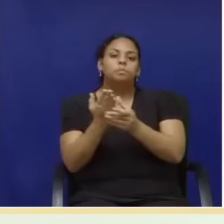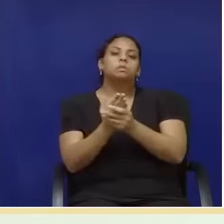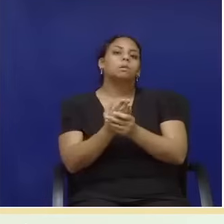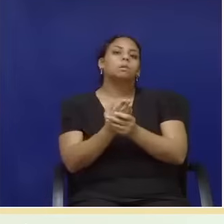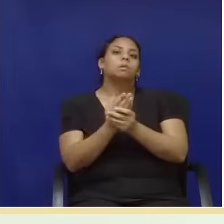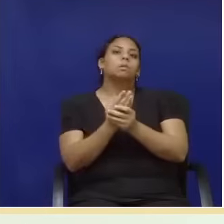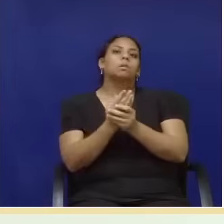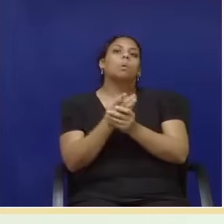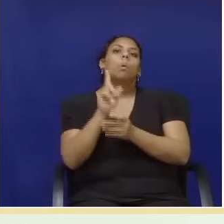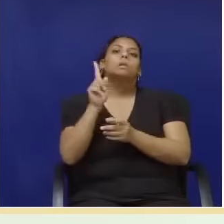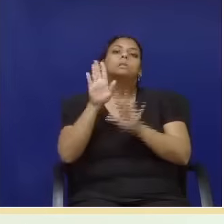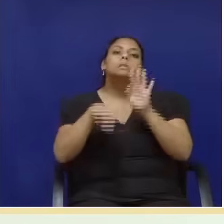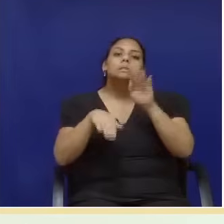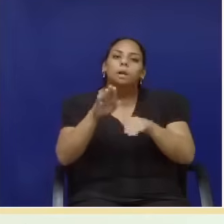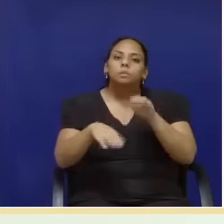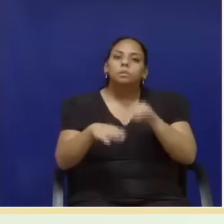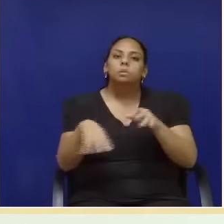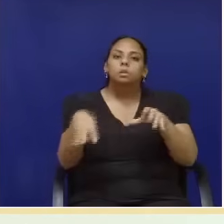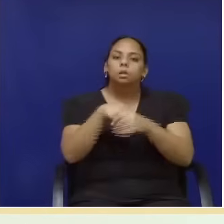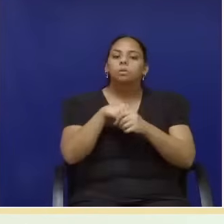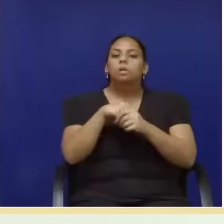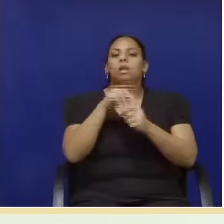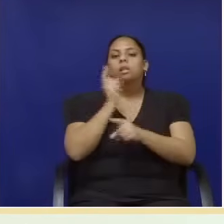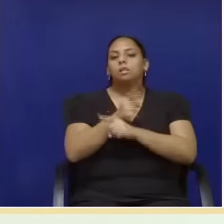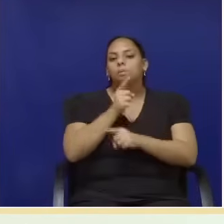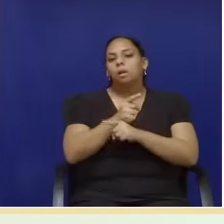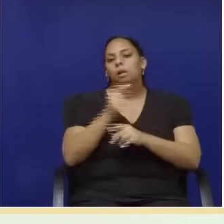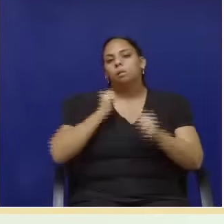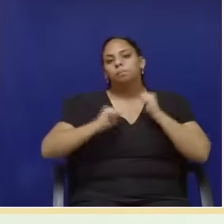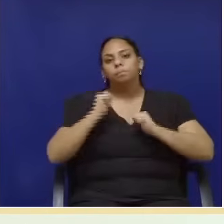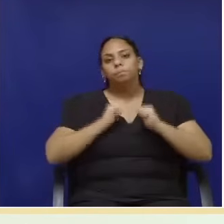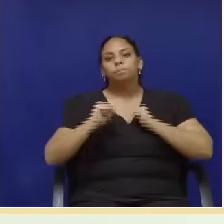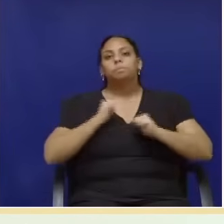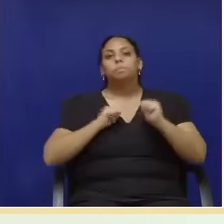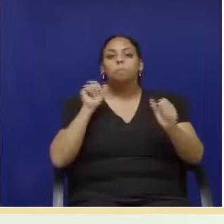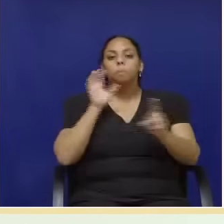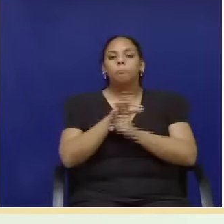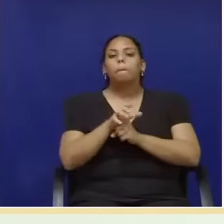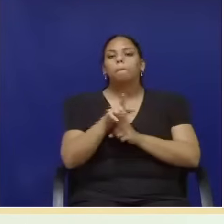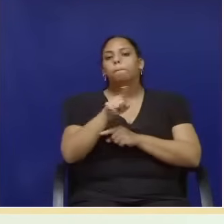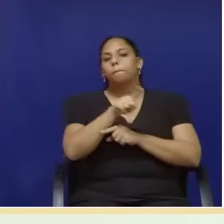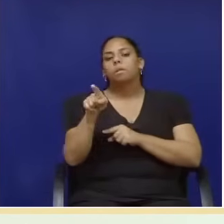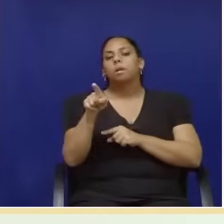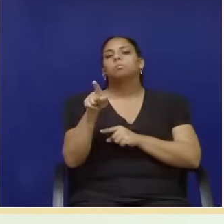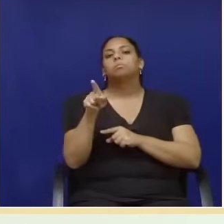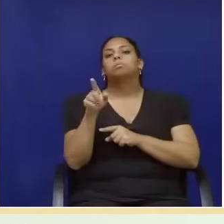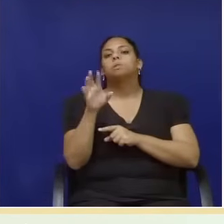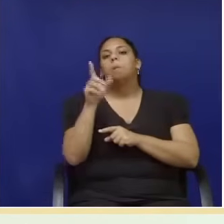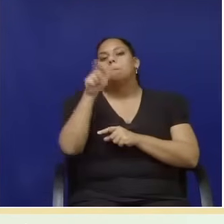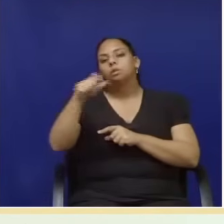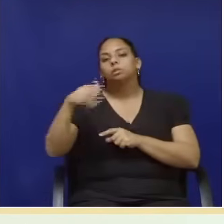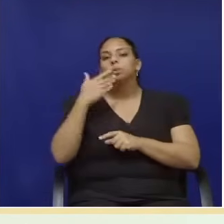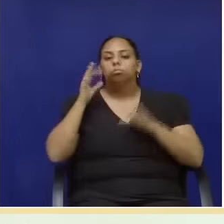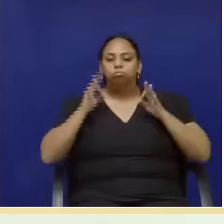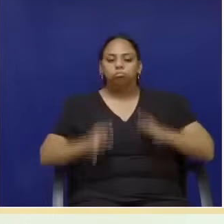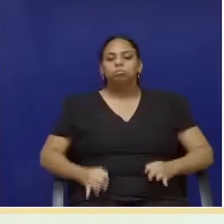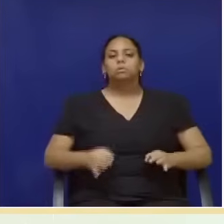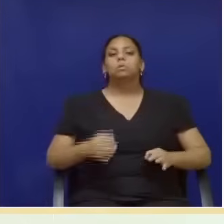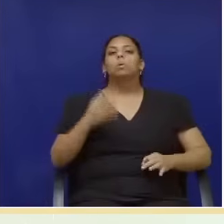steps were taken, including instituting disciplinary action against the specified commanders for failure to